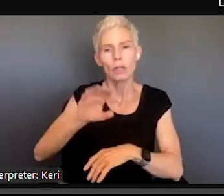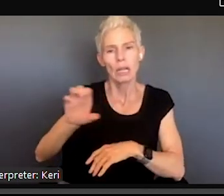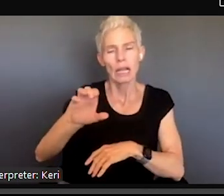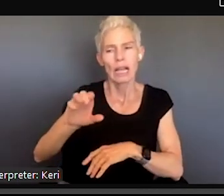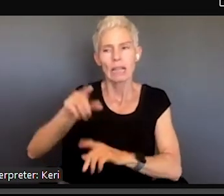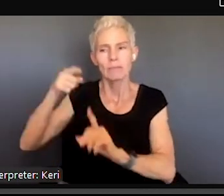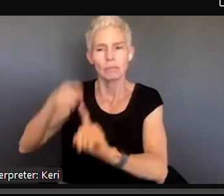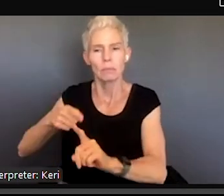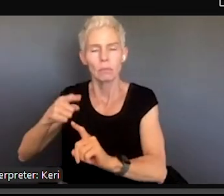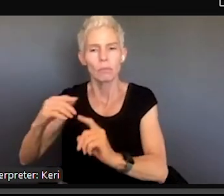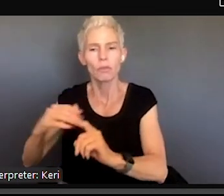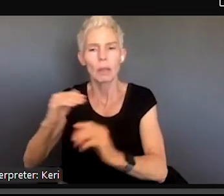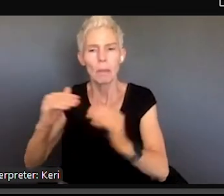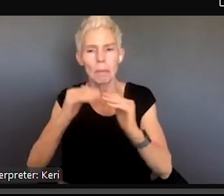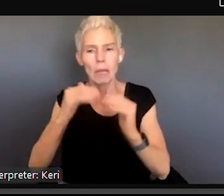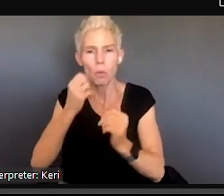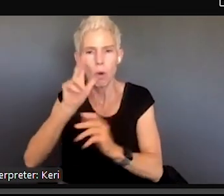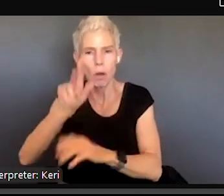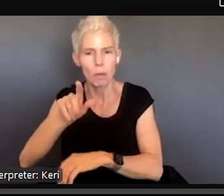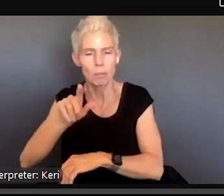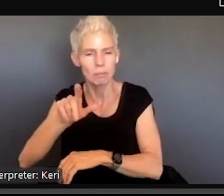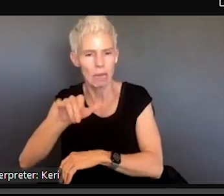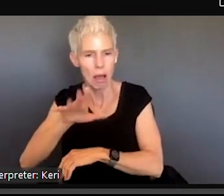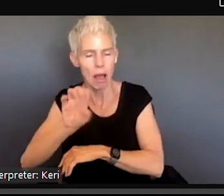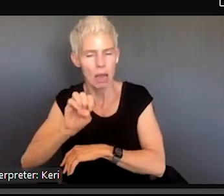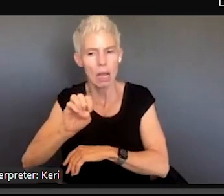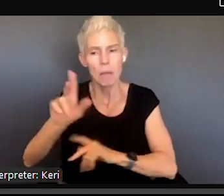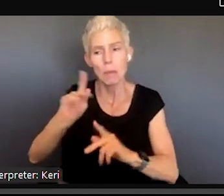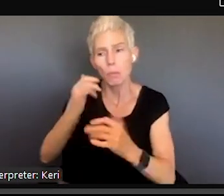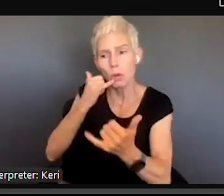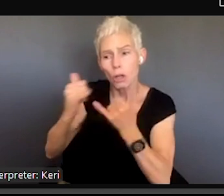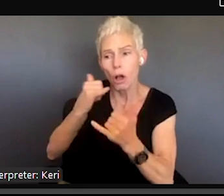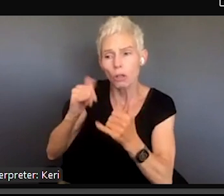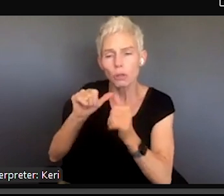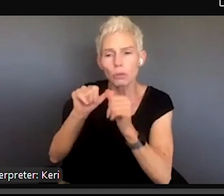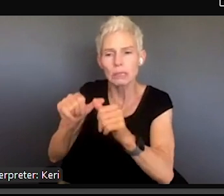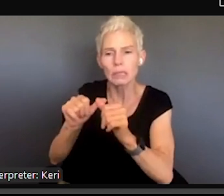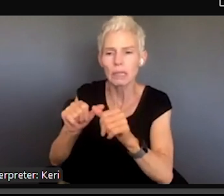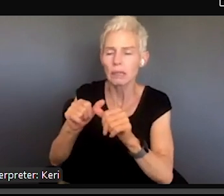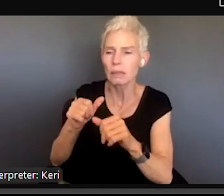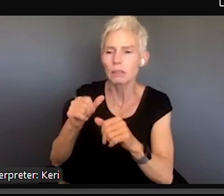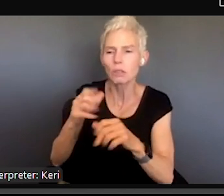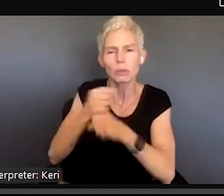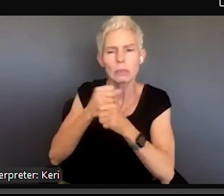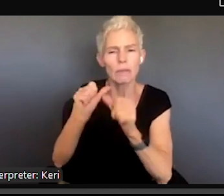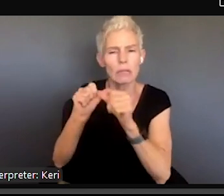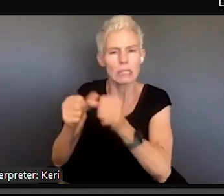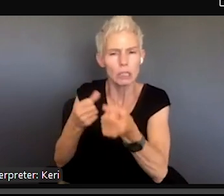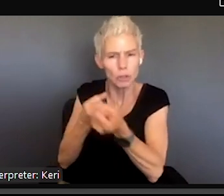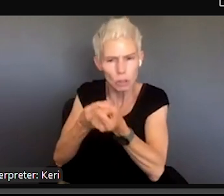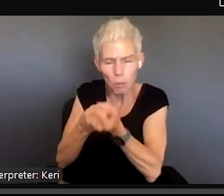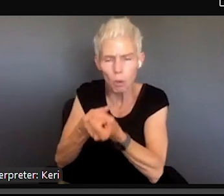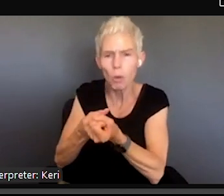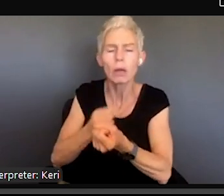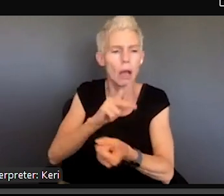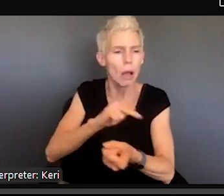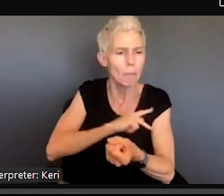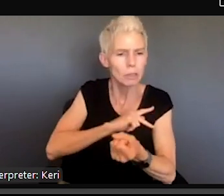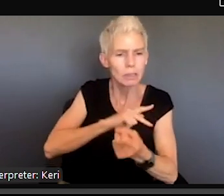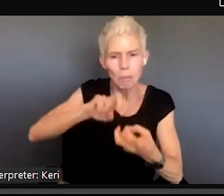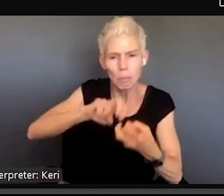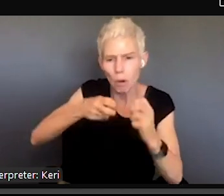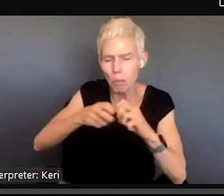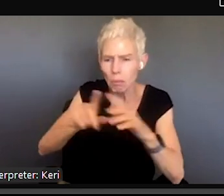line, seeing how folks are just calling for continued support, interpersonal issues, needing a trusted place to